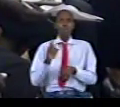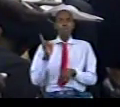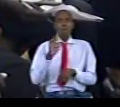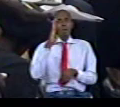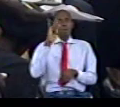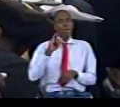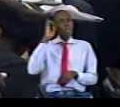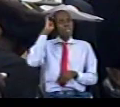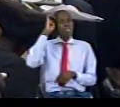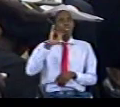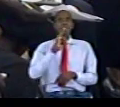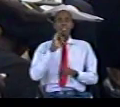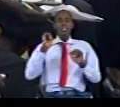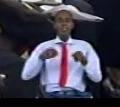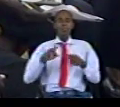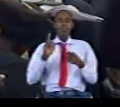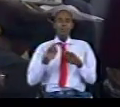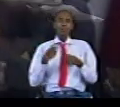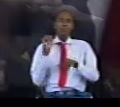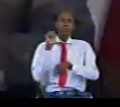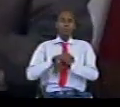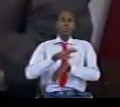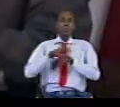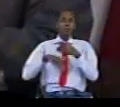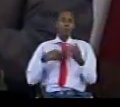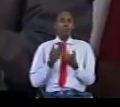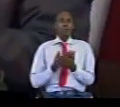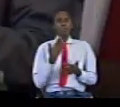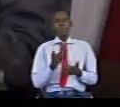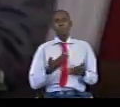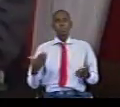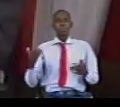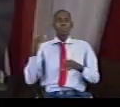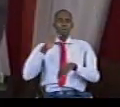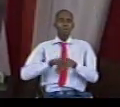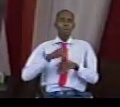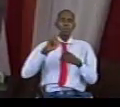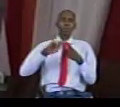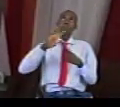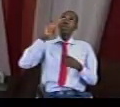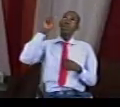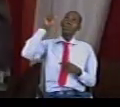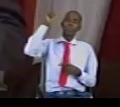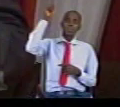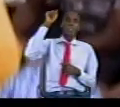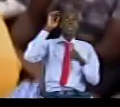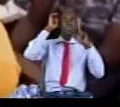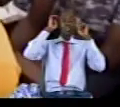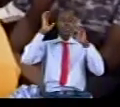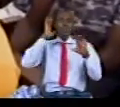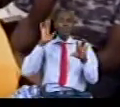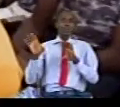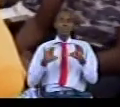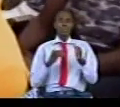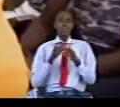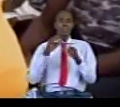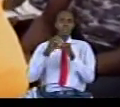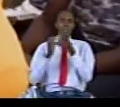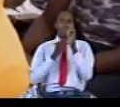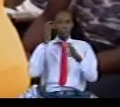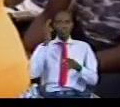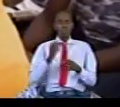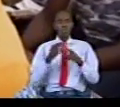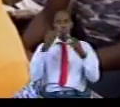to subdue all things unto himself. He will do it in Jesus' name. Now we come